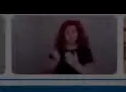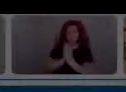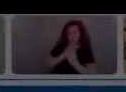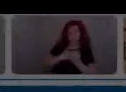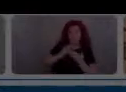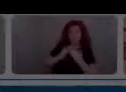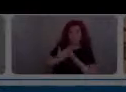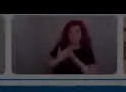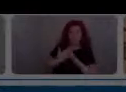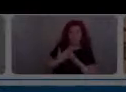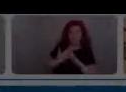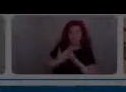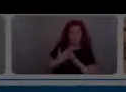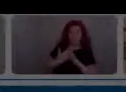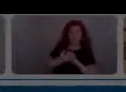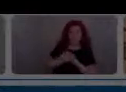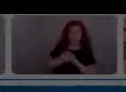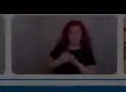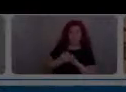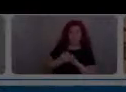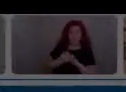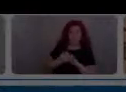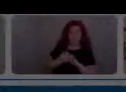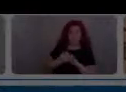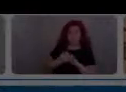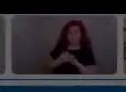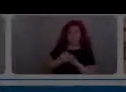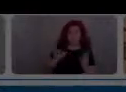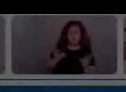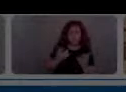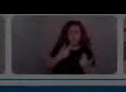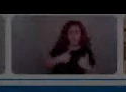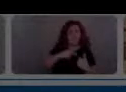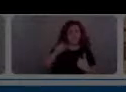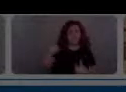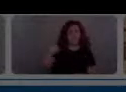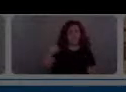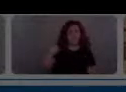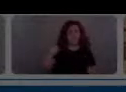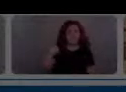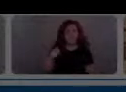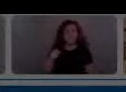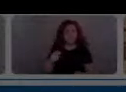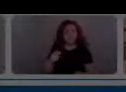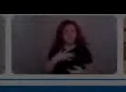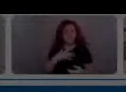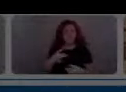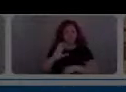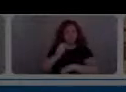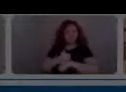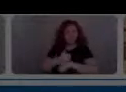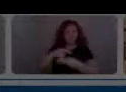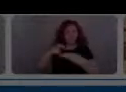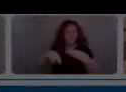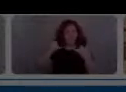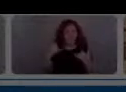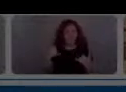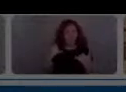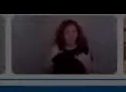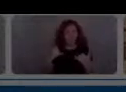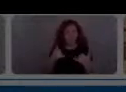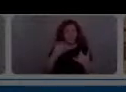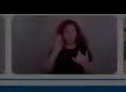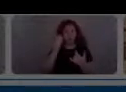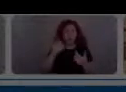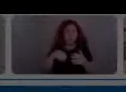need we like it resource for the refugee because easy access to